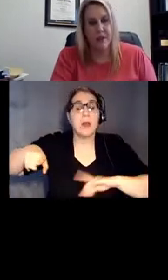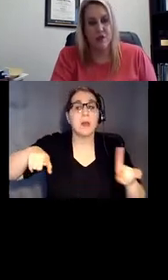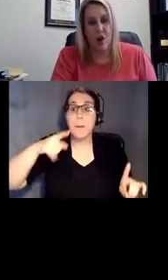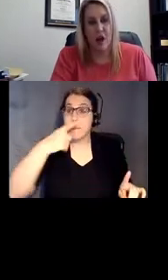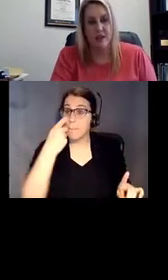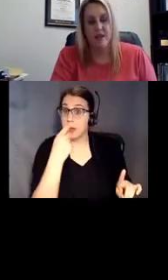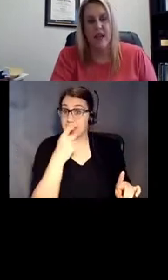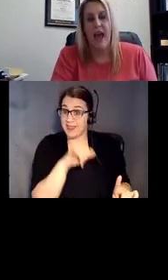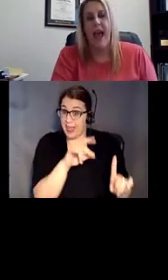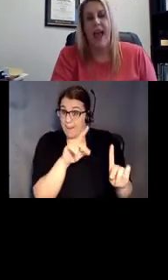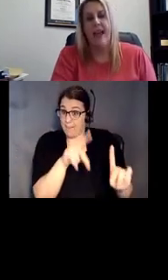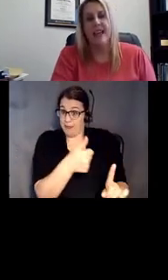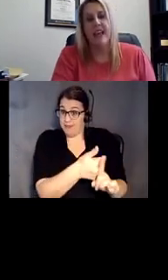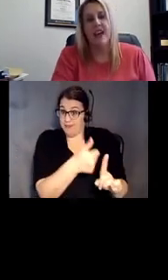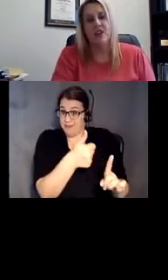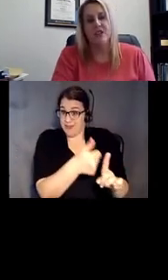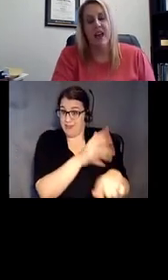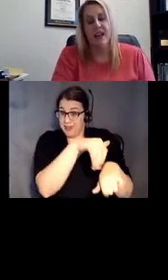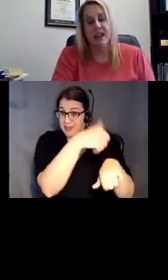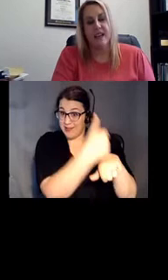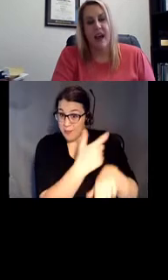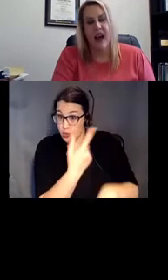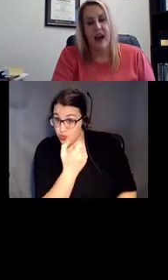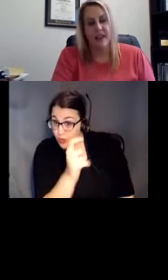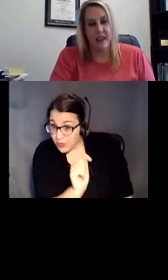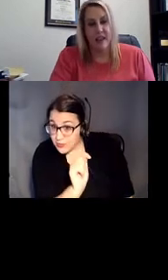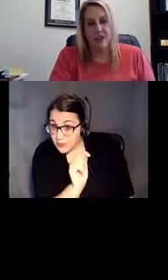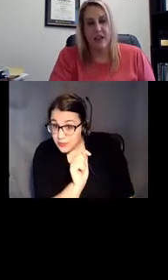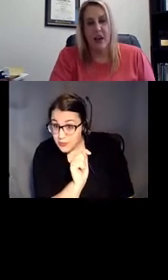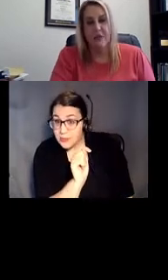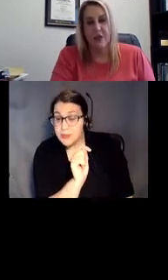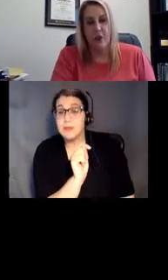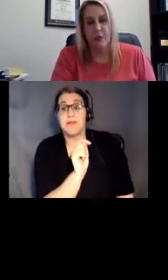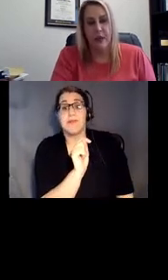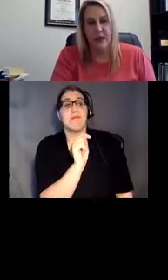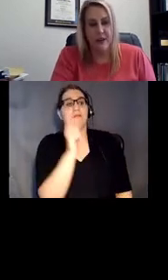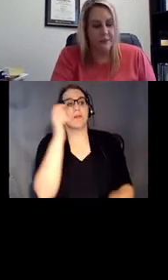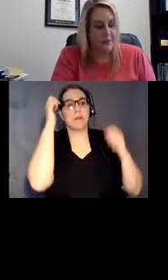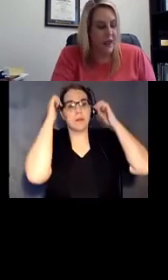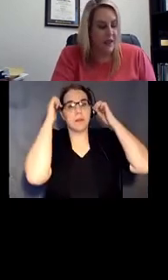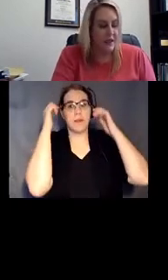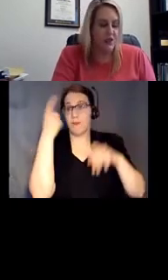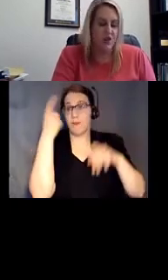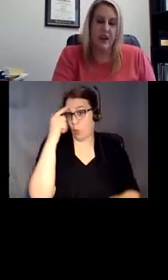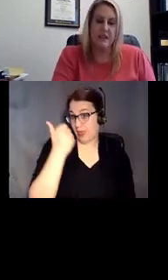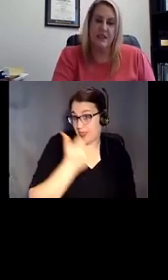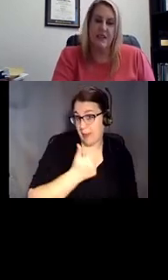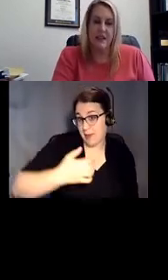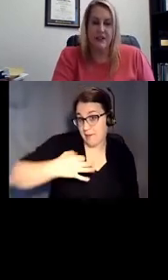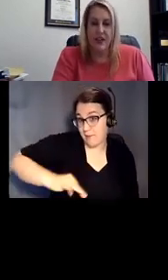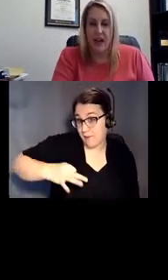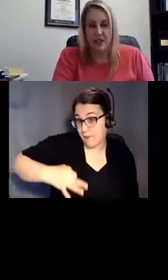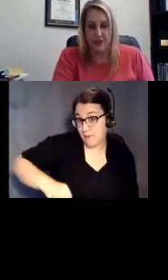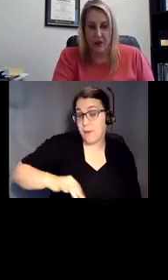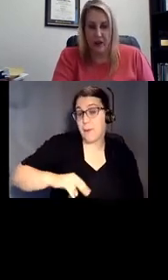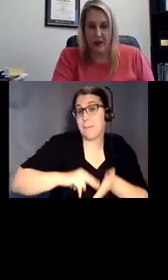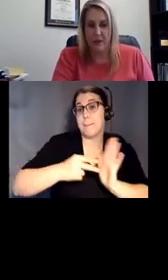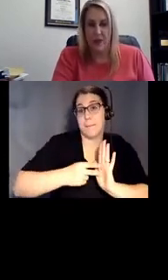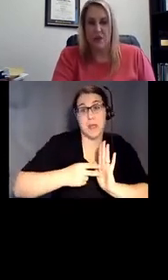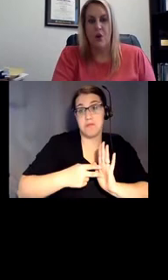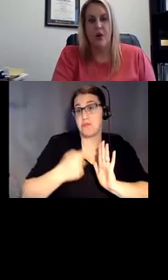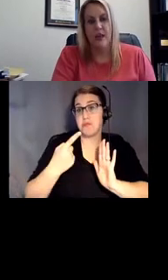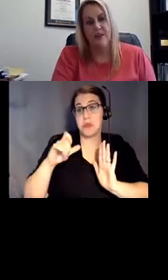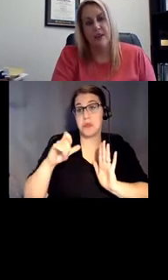up this trust and they're setting up for their own benefit, this trust is gift tax